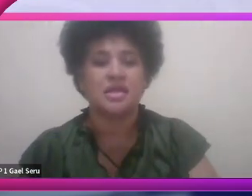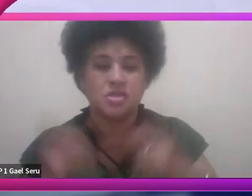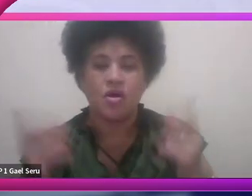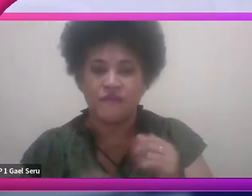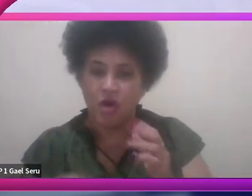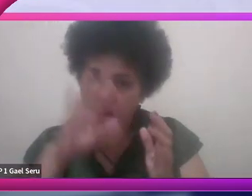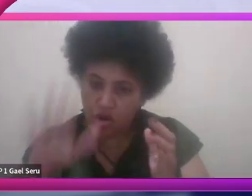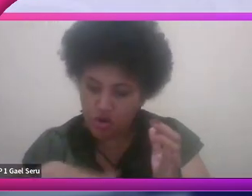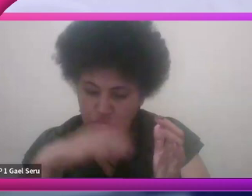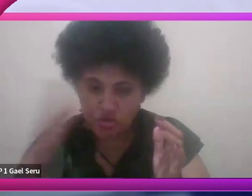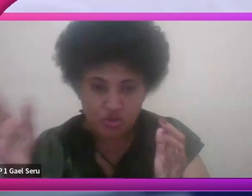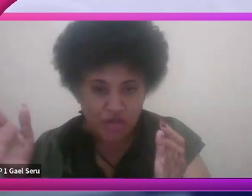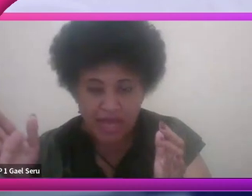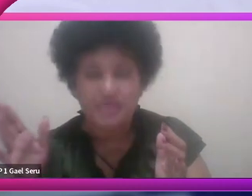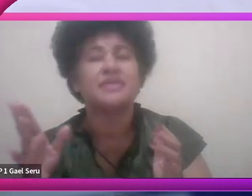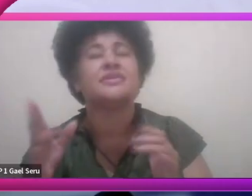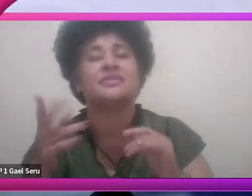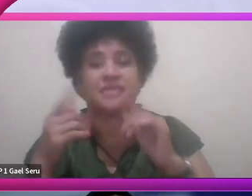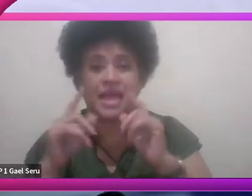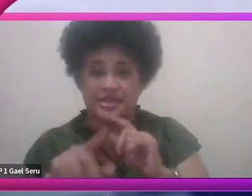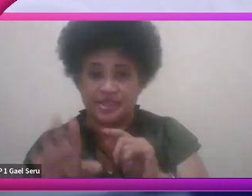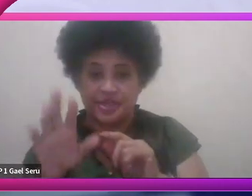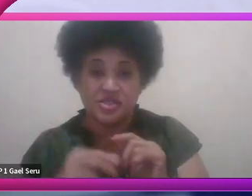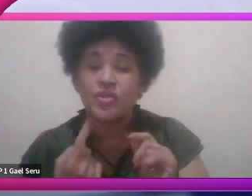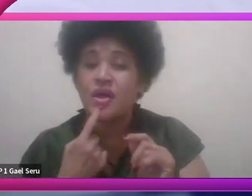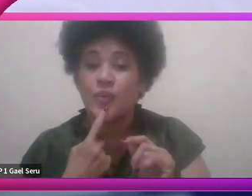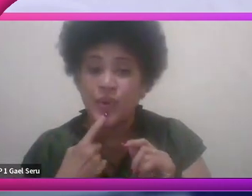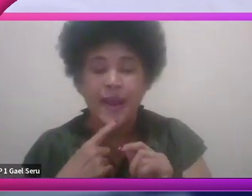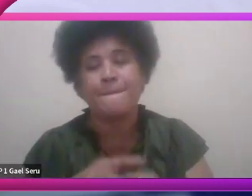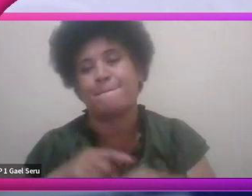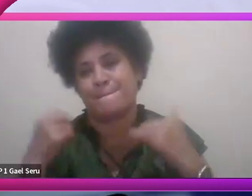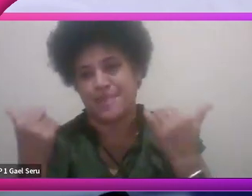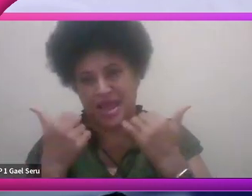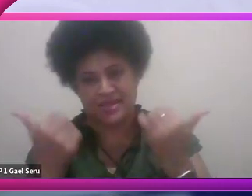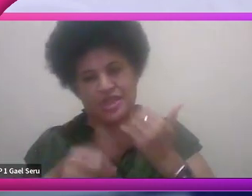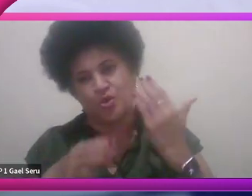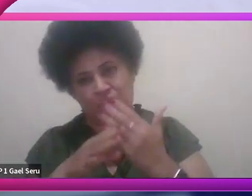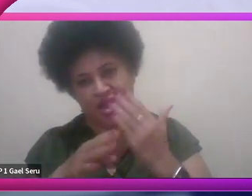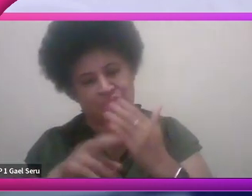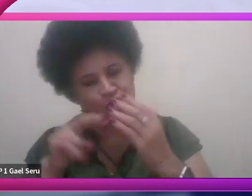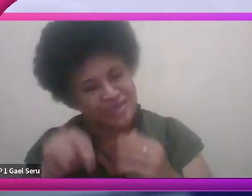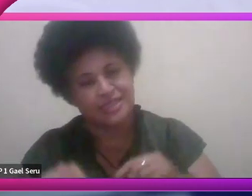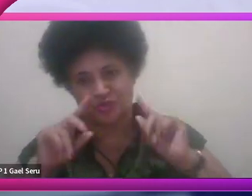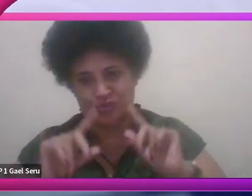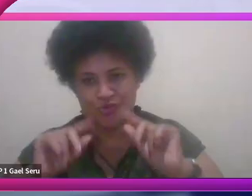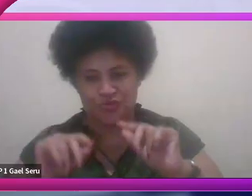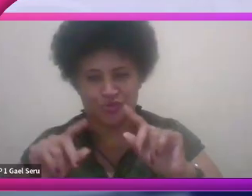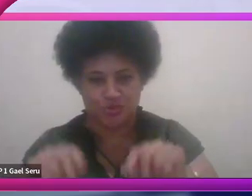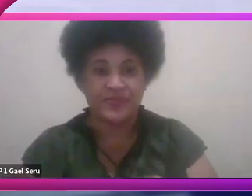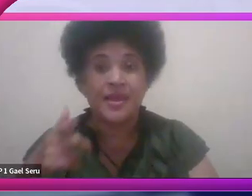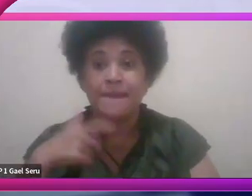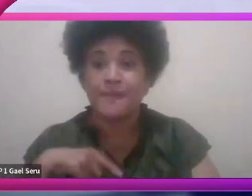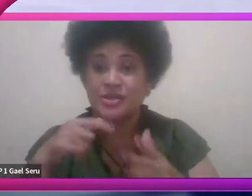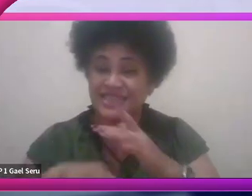is very little of diagnostic. That's why I said the red one is a lot of work need to be done, because the diagnostic in the